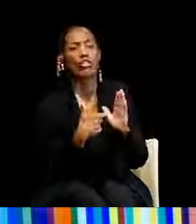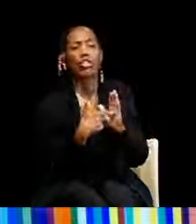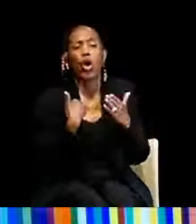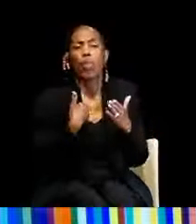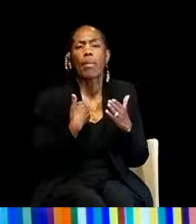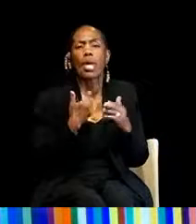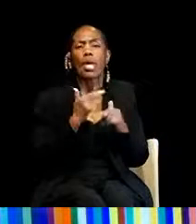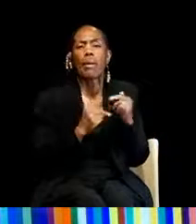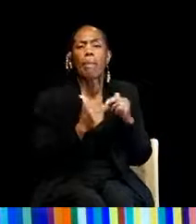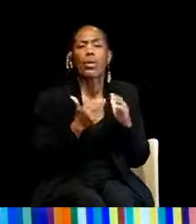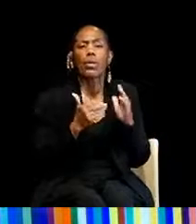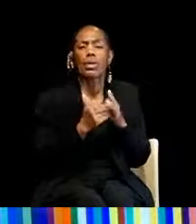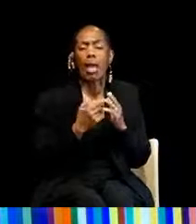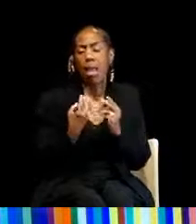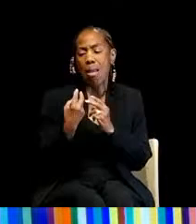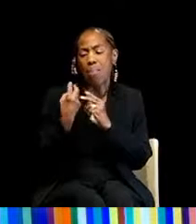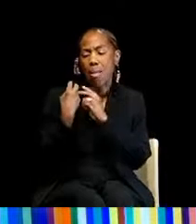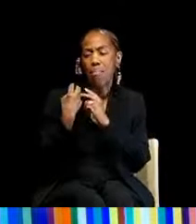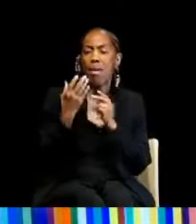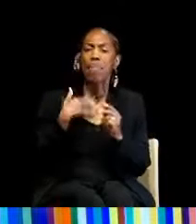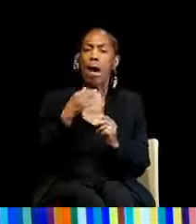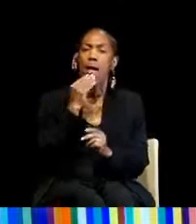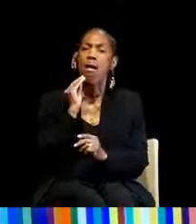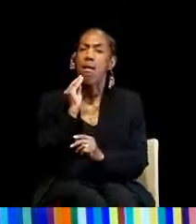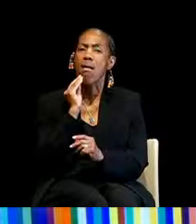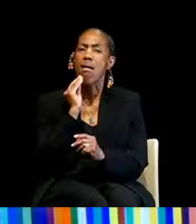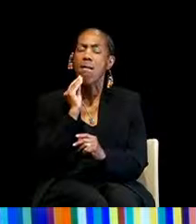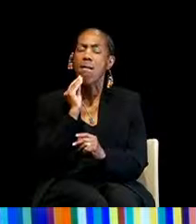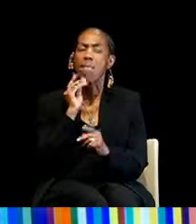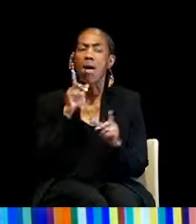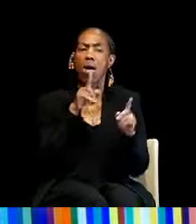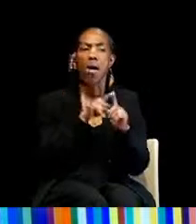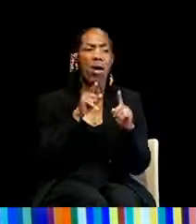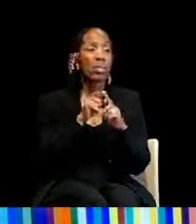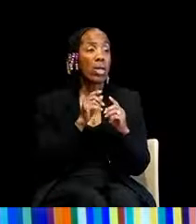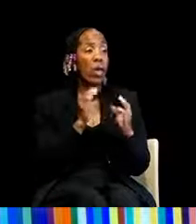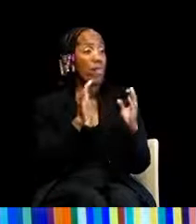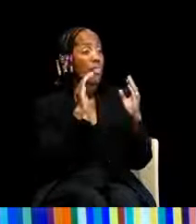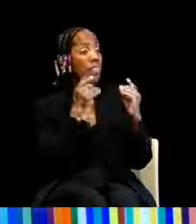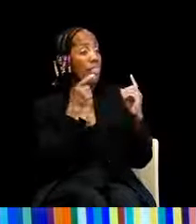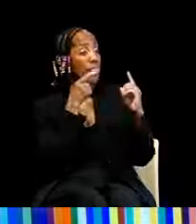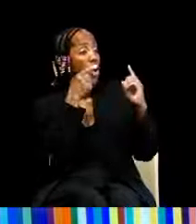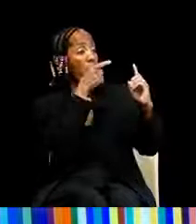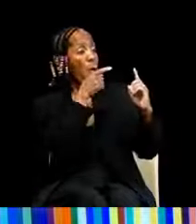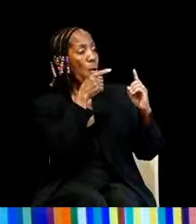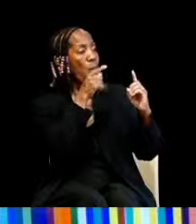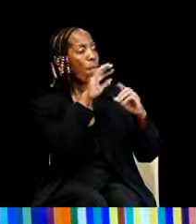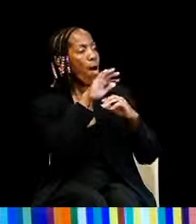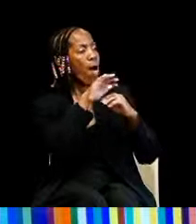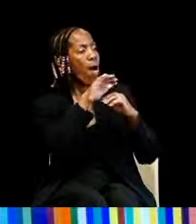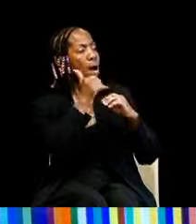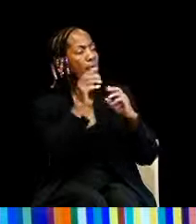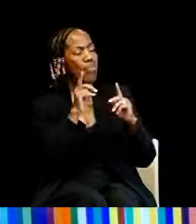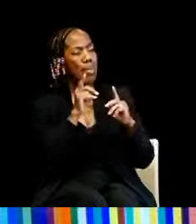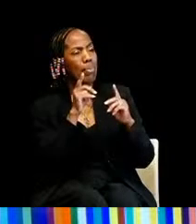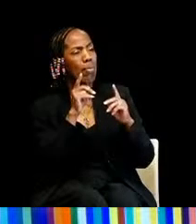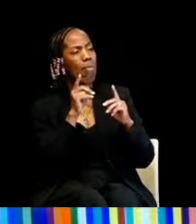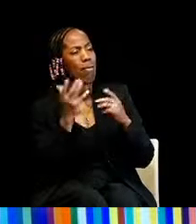to rebuild my own memory of home. But also the hope is that other people can engage with this and begin